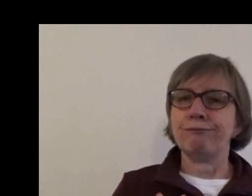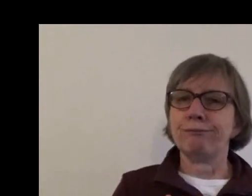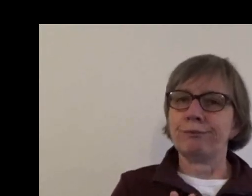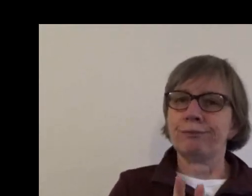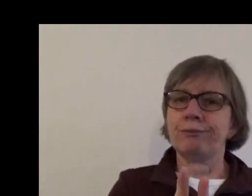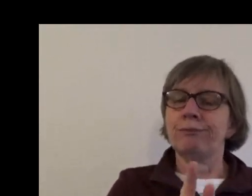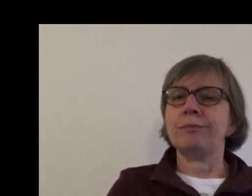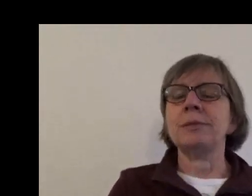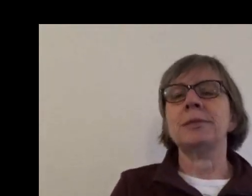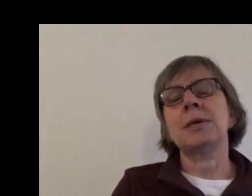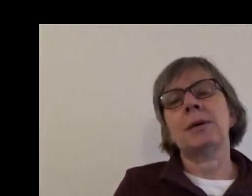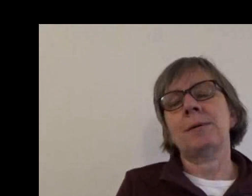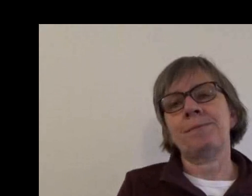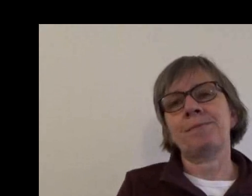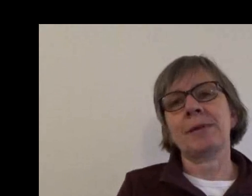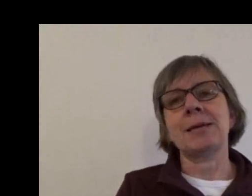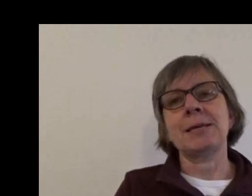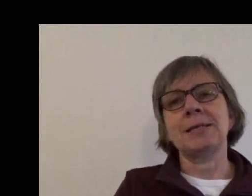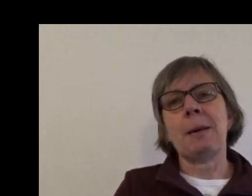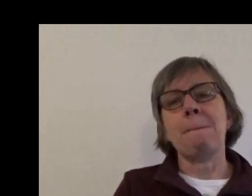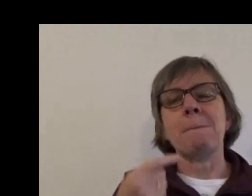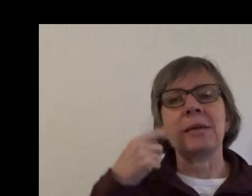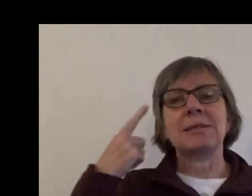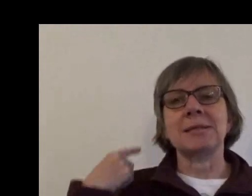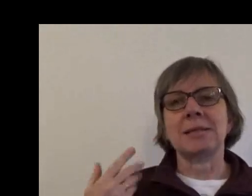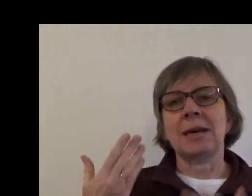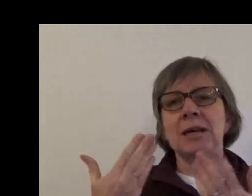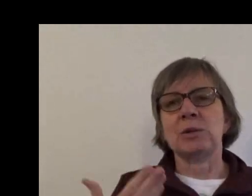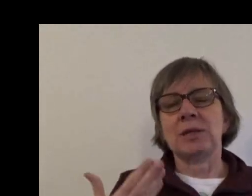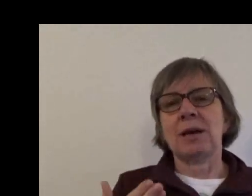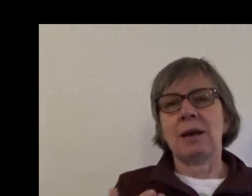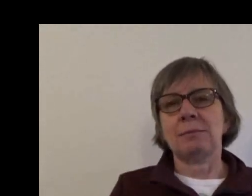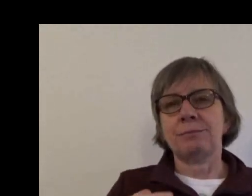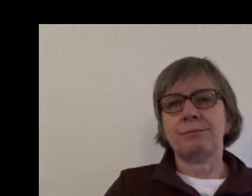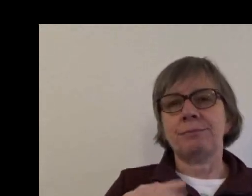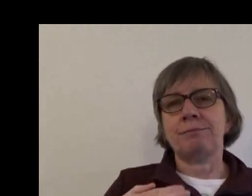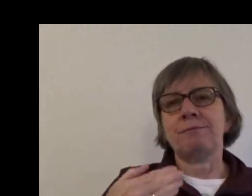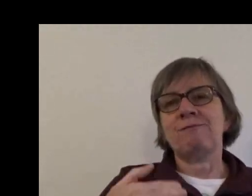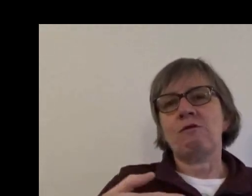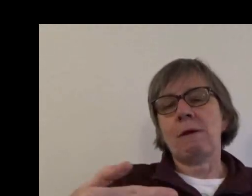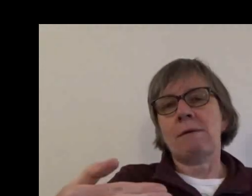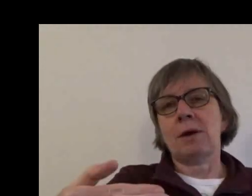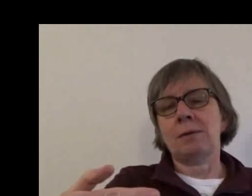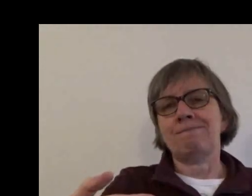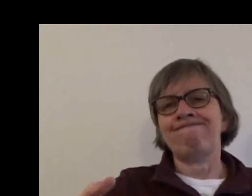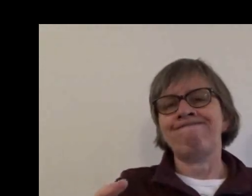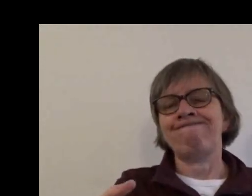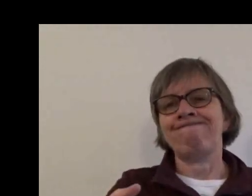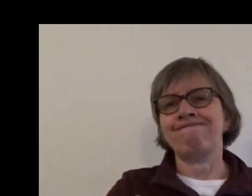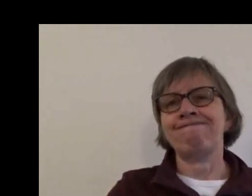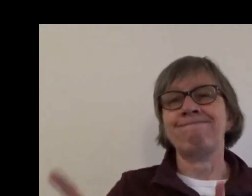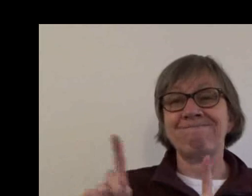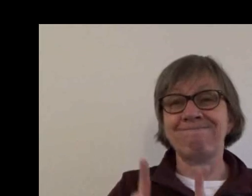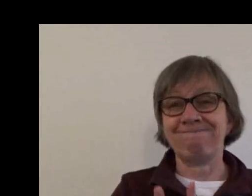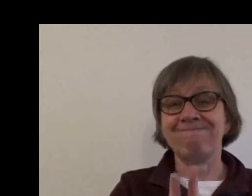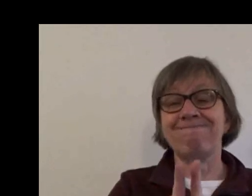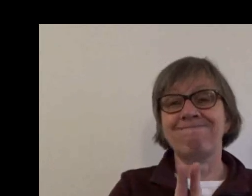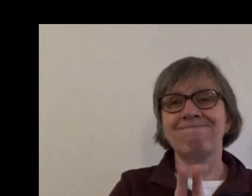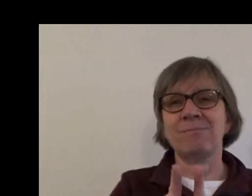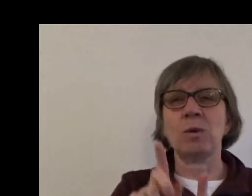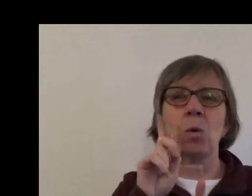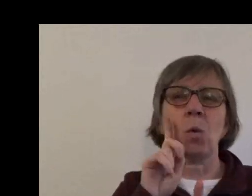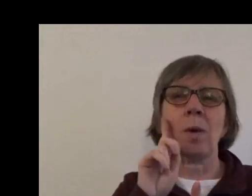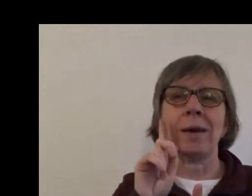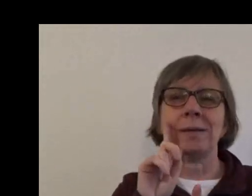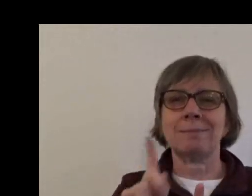and forever. Our circumstances change, but you are constant, and we thank you for that. Lord, we